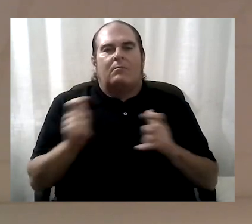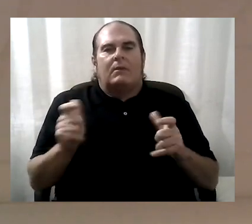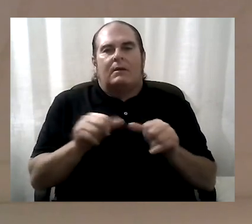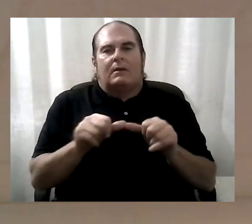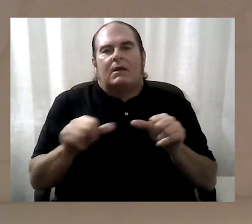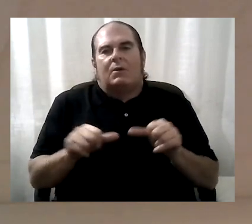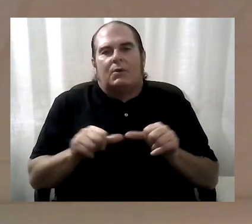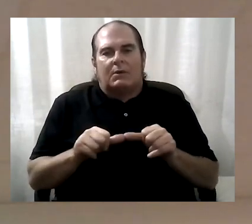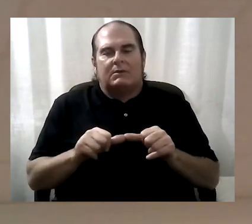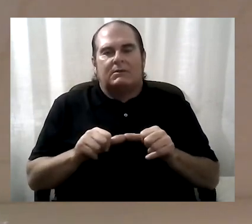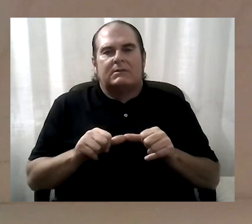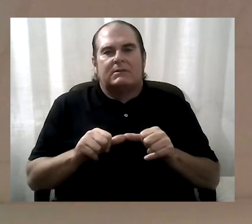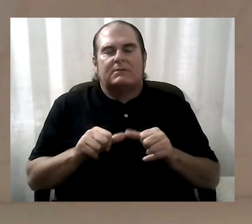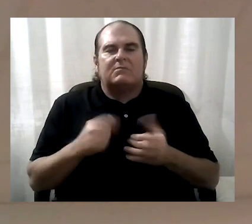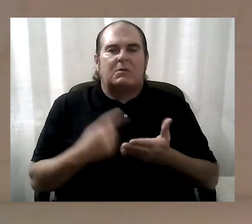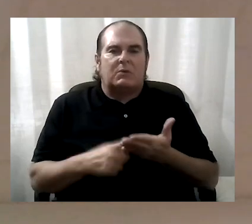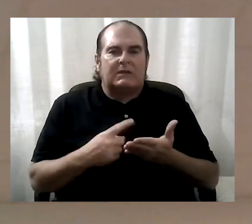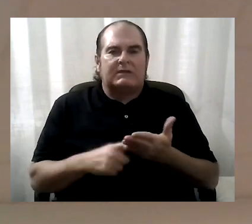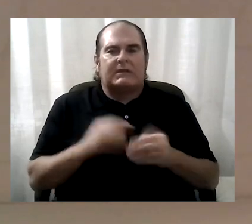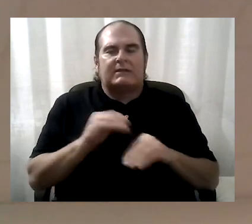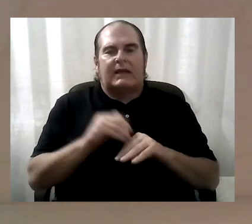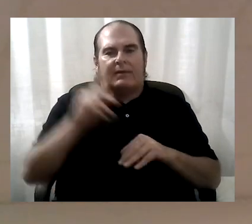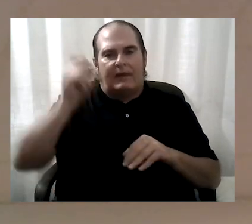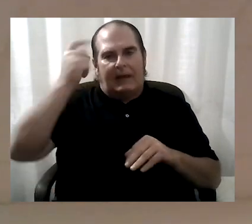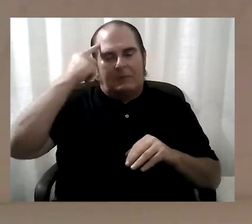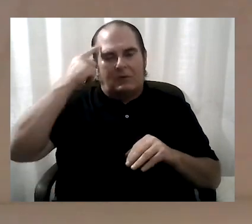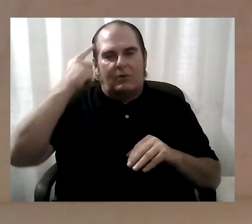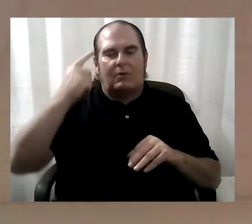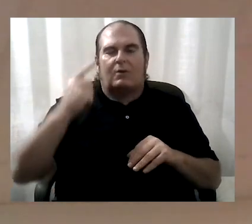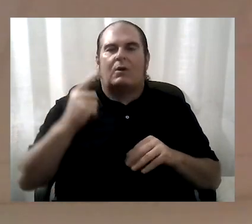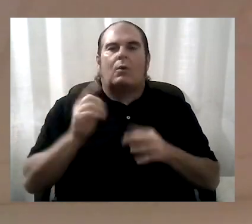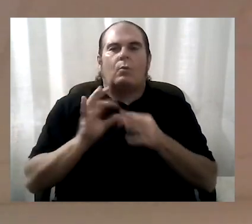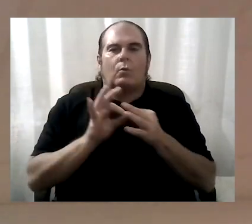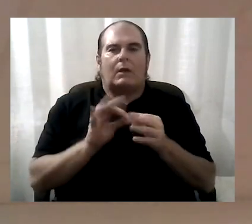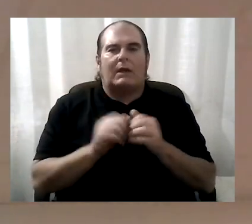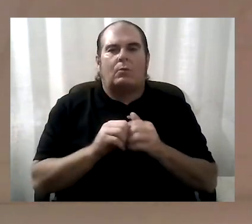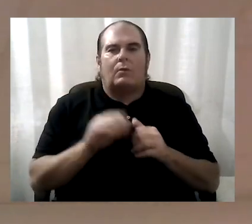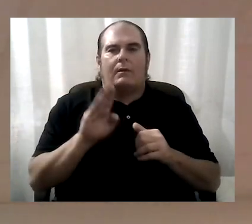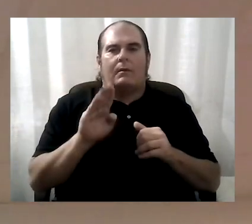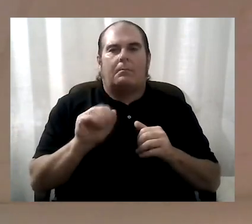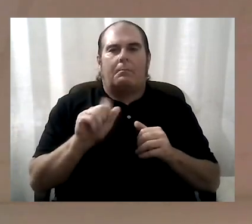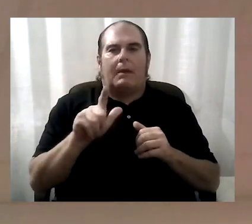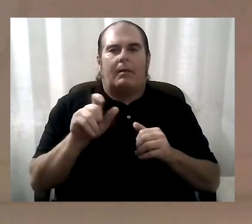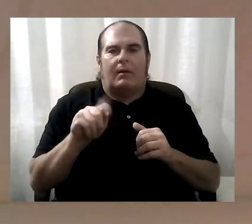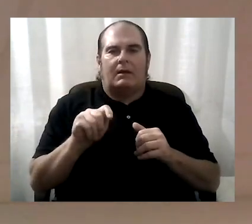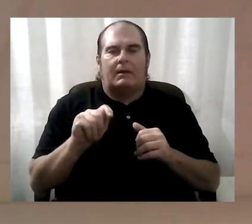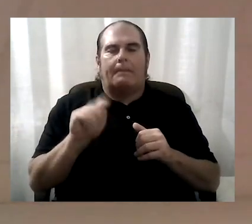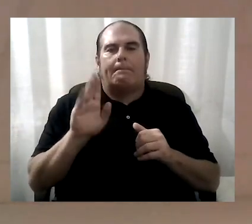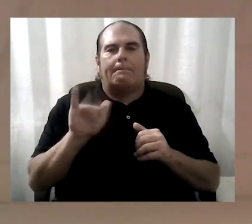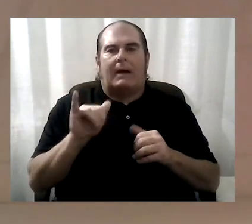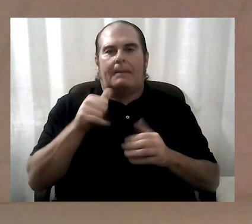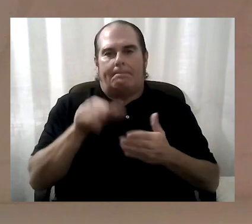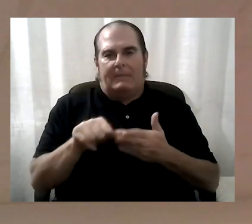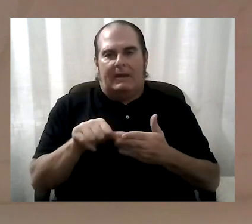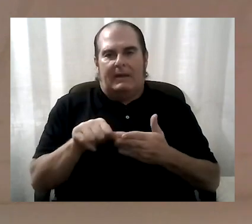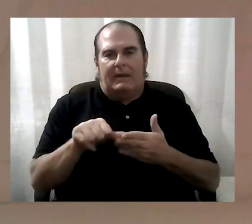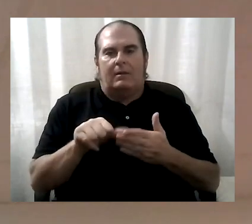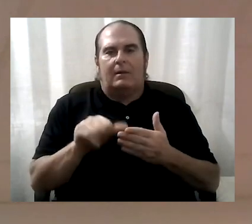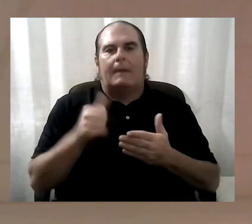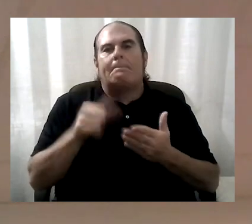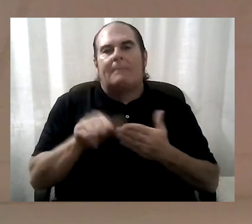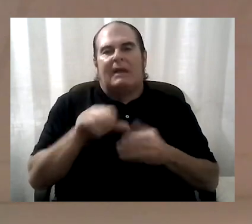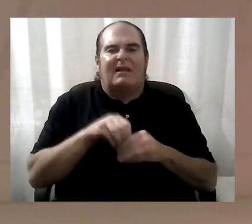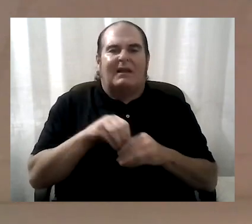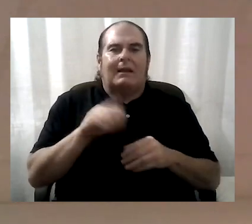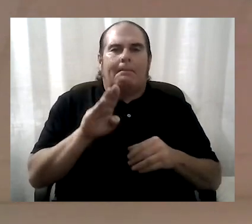at the Capitol have to do with ballot by mail or mail-in ballots. It became a big issue during the last election cycle,